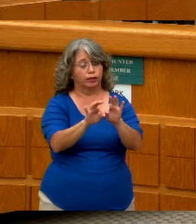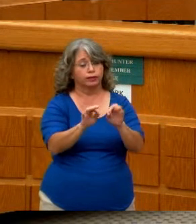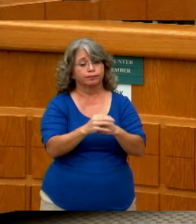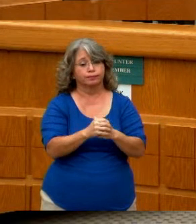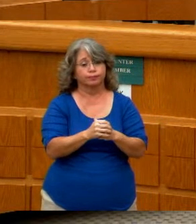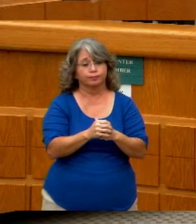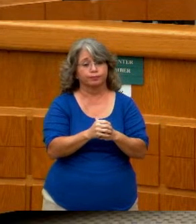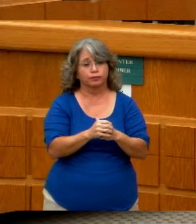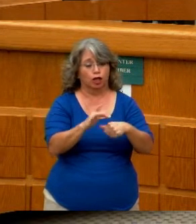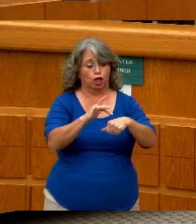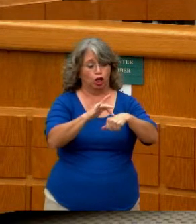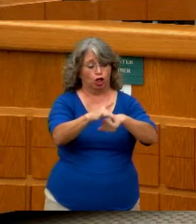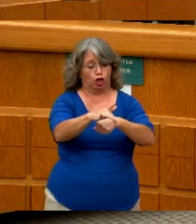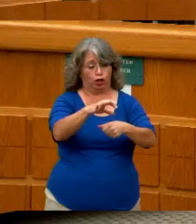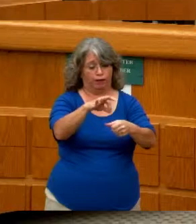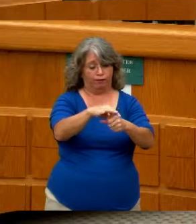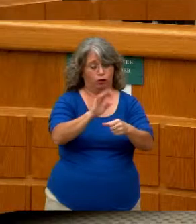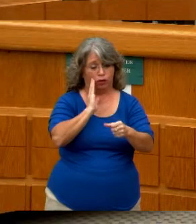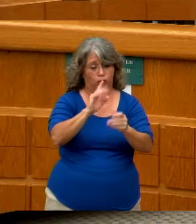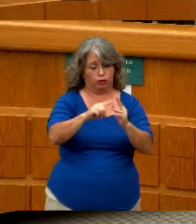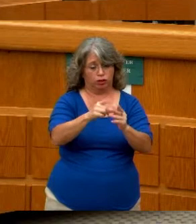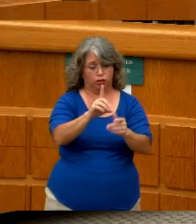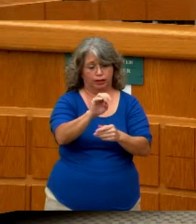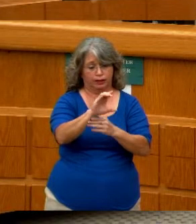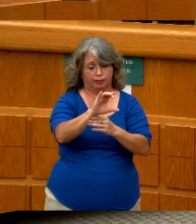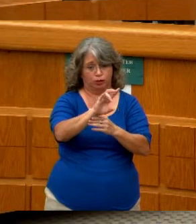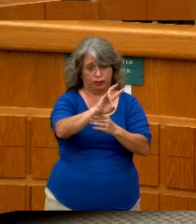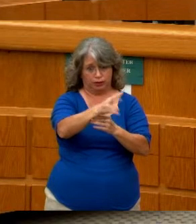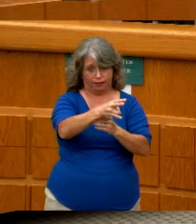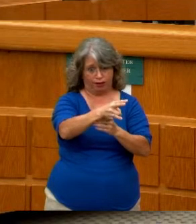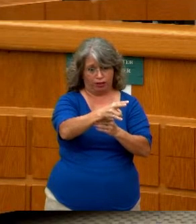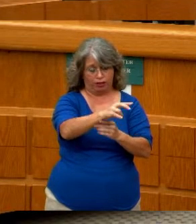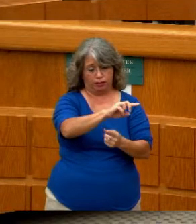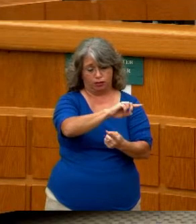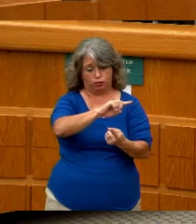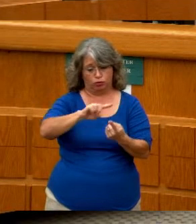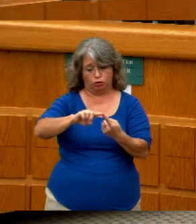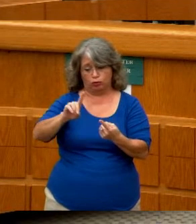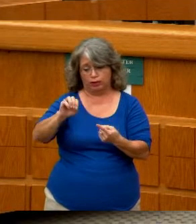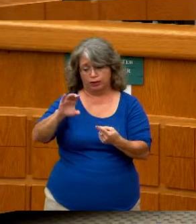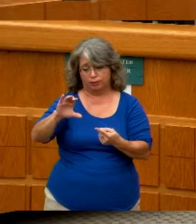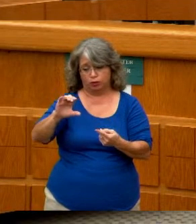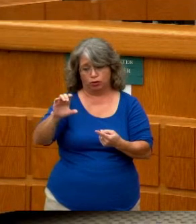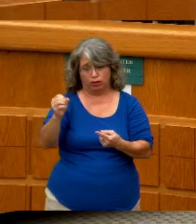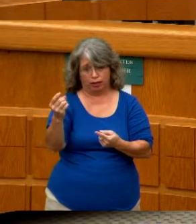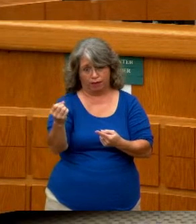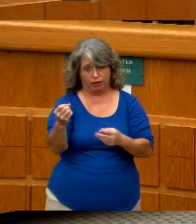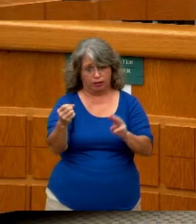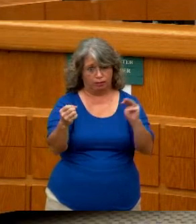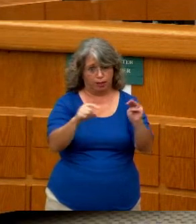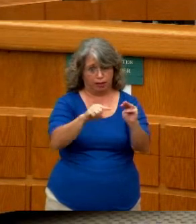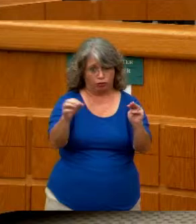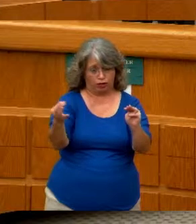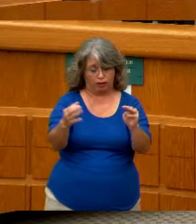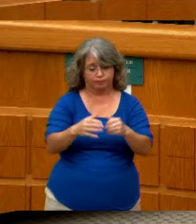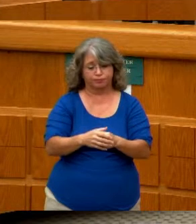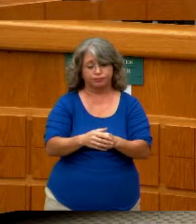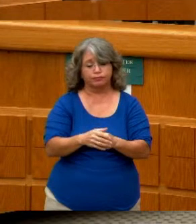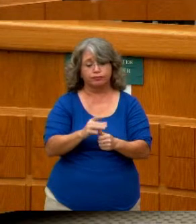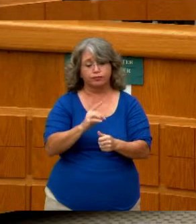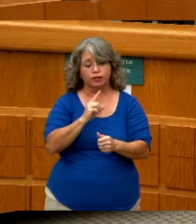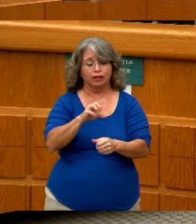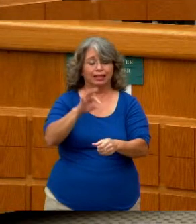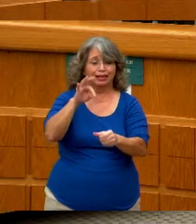which is slated from, early voting is slated from December 7th, which is a Monday, to Friday, December